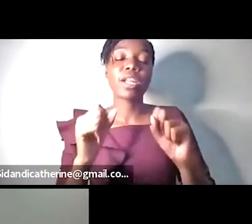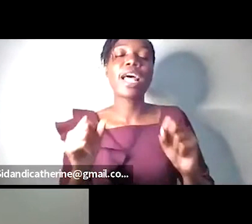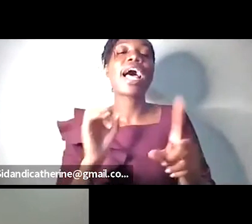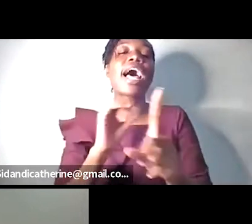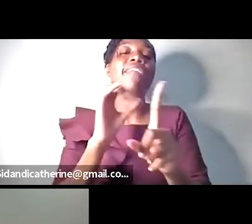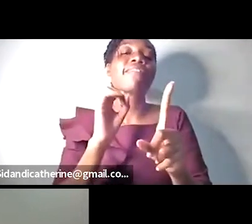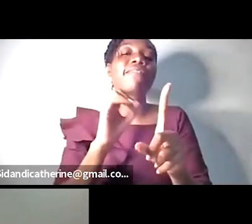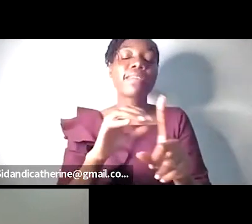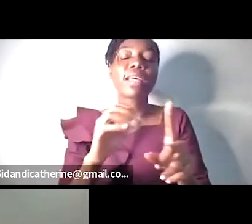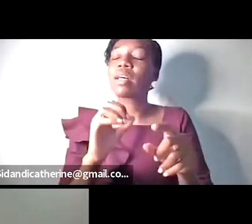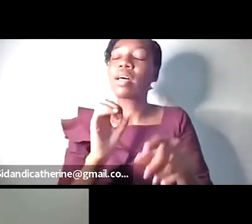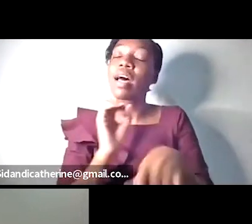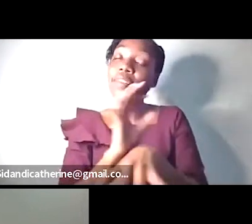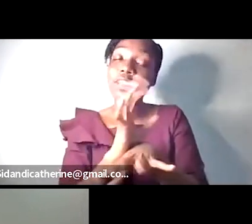work.